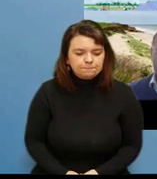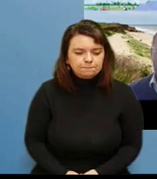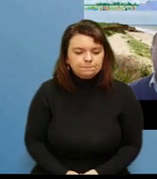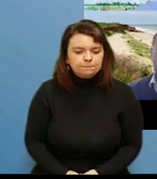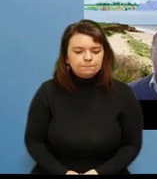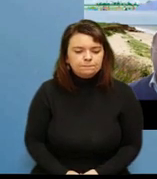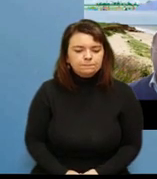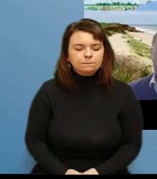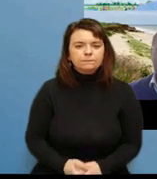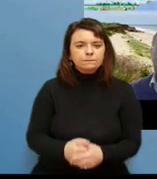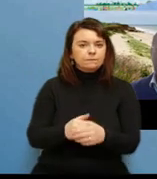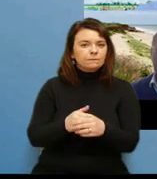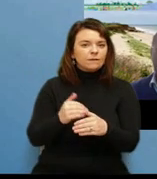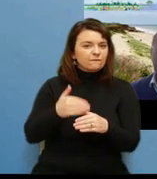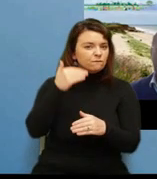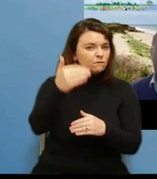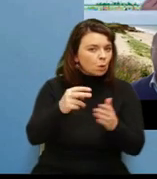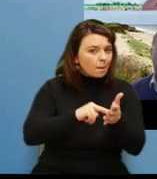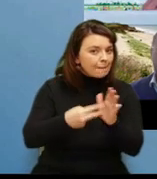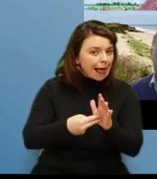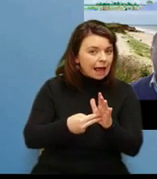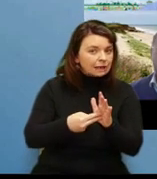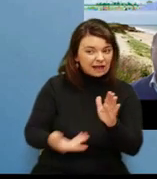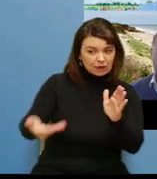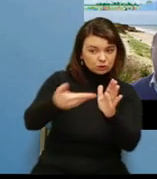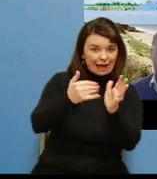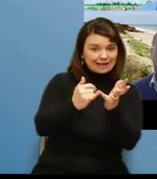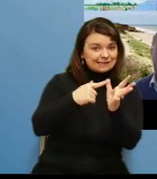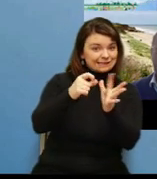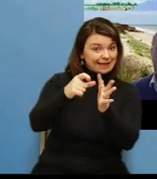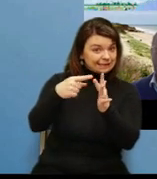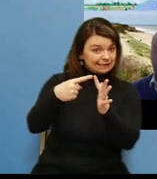Forward planner, you want to say anything on that, Sadie?